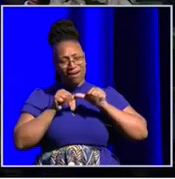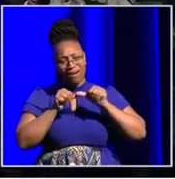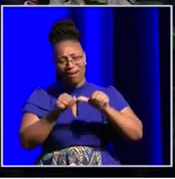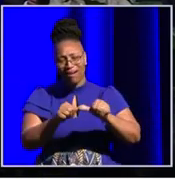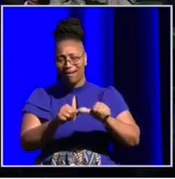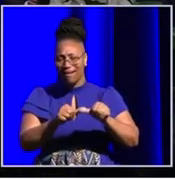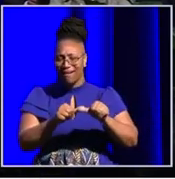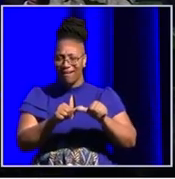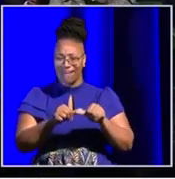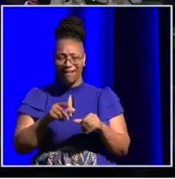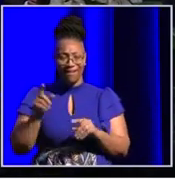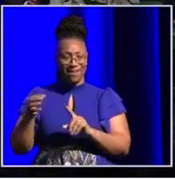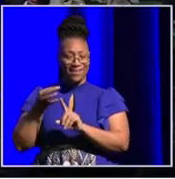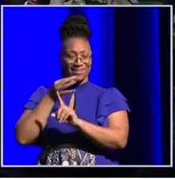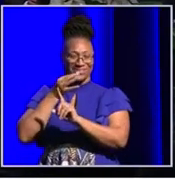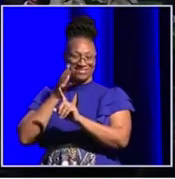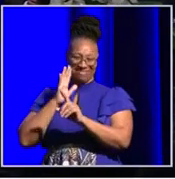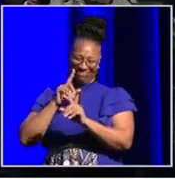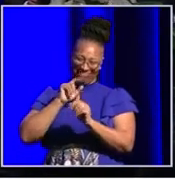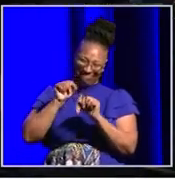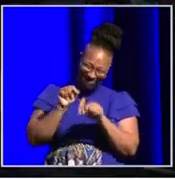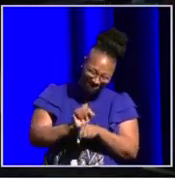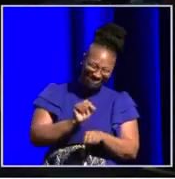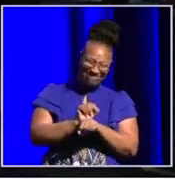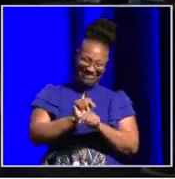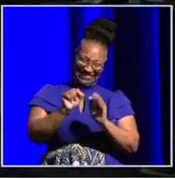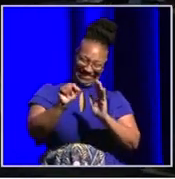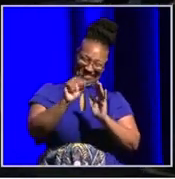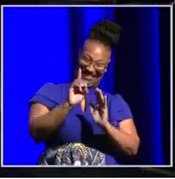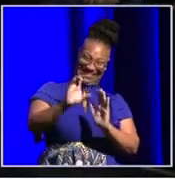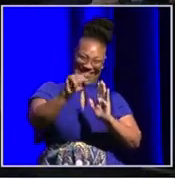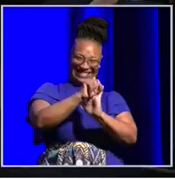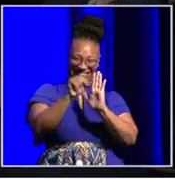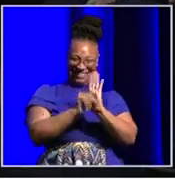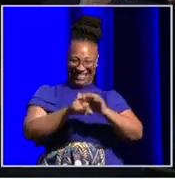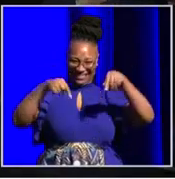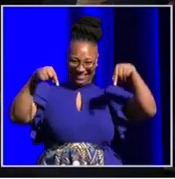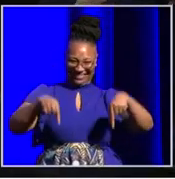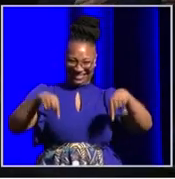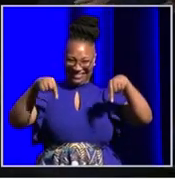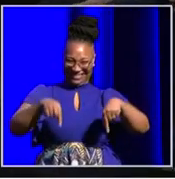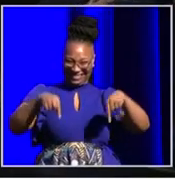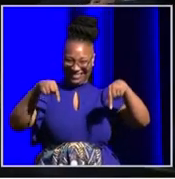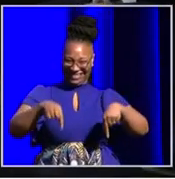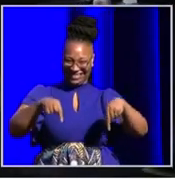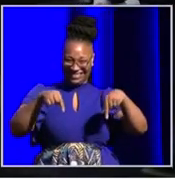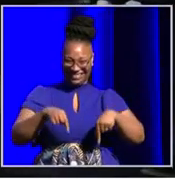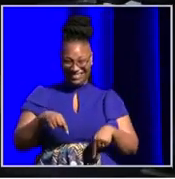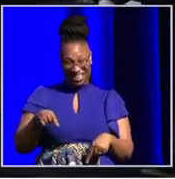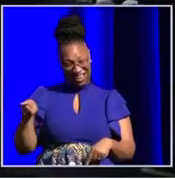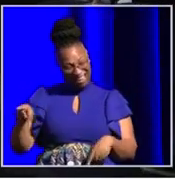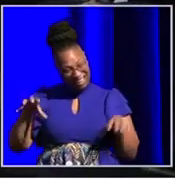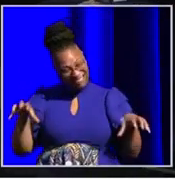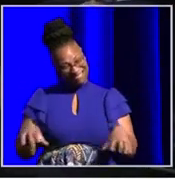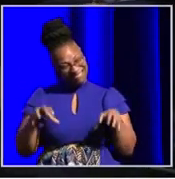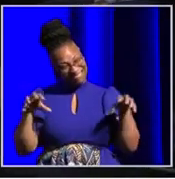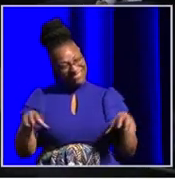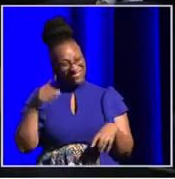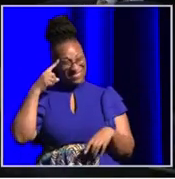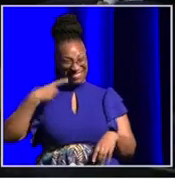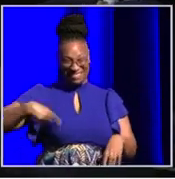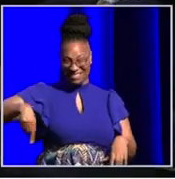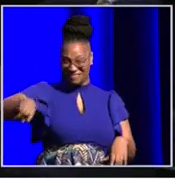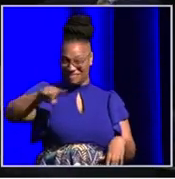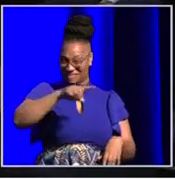for the District of Columbia. Every day she works for that. Thank you. Thank you very, very